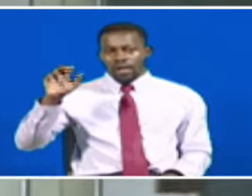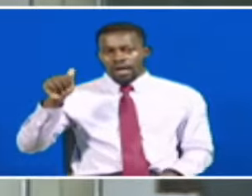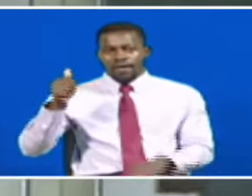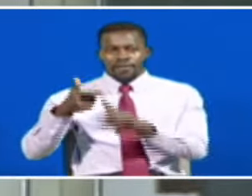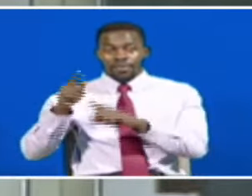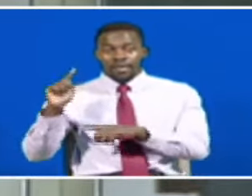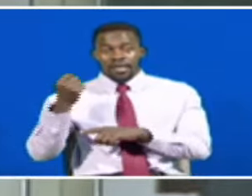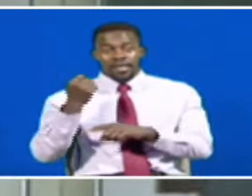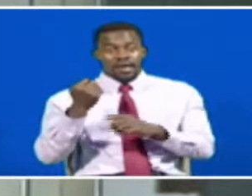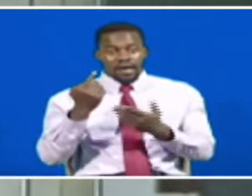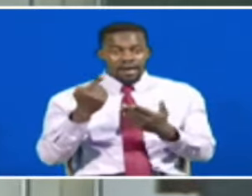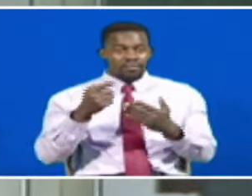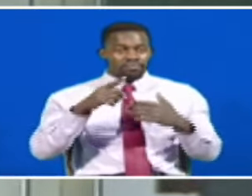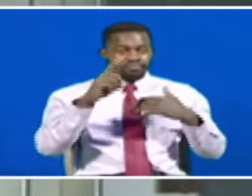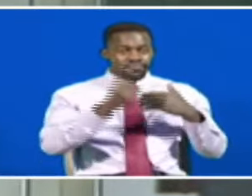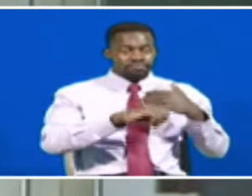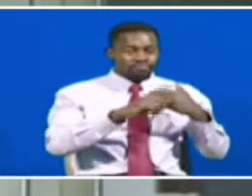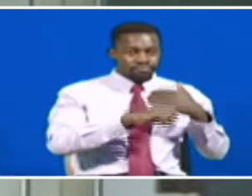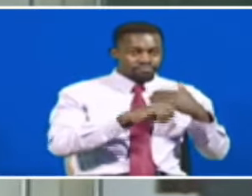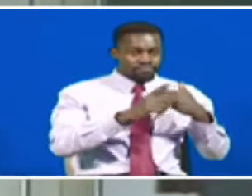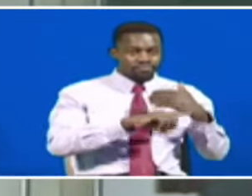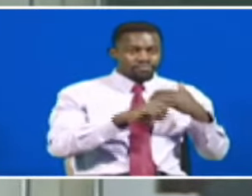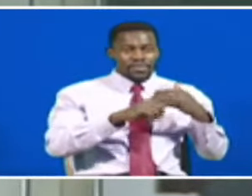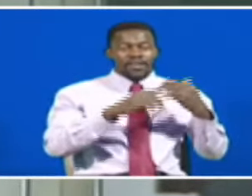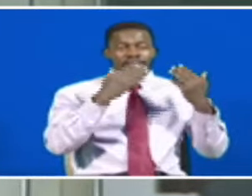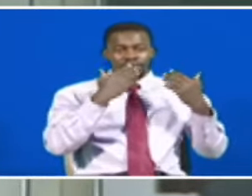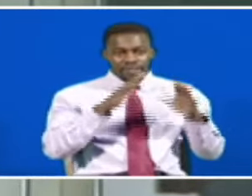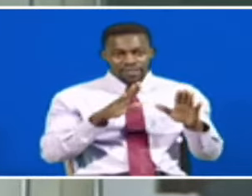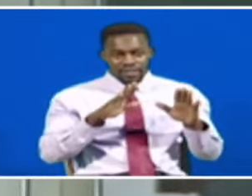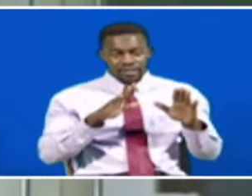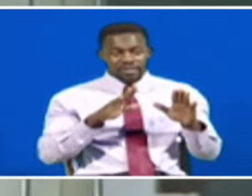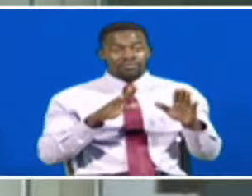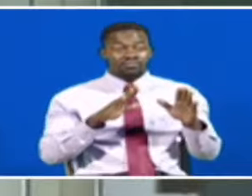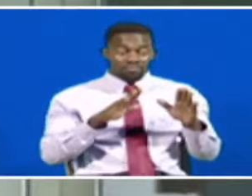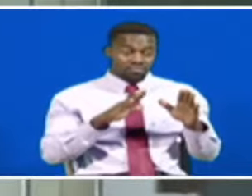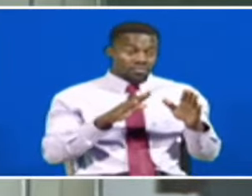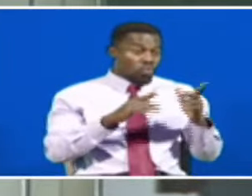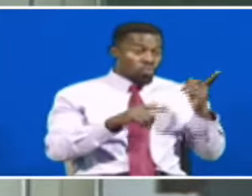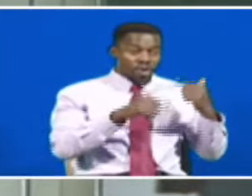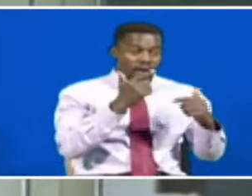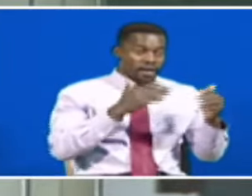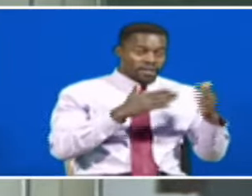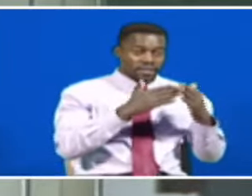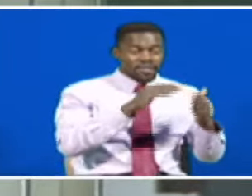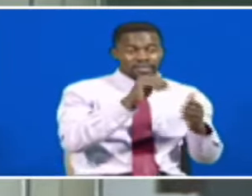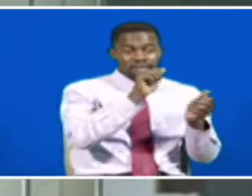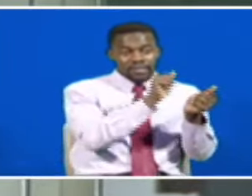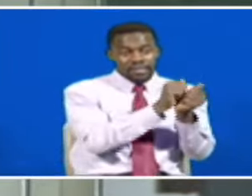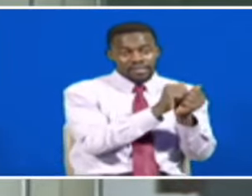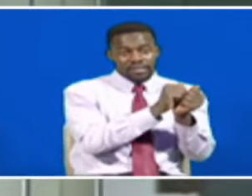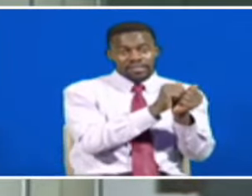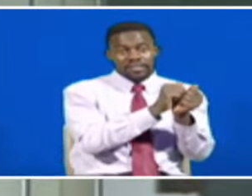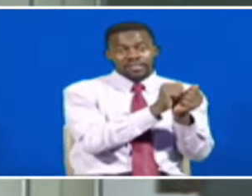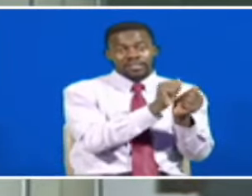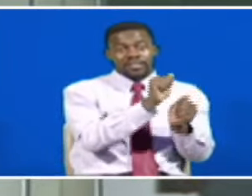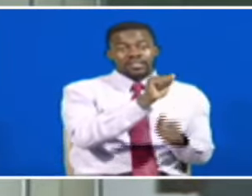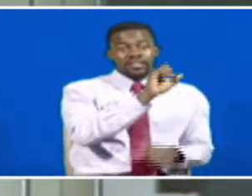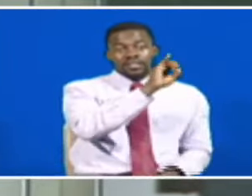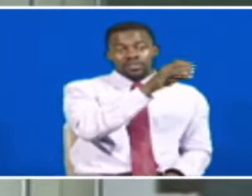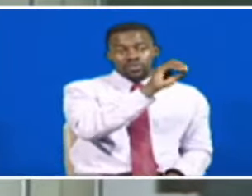the Safaricom Chapa Dimba Central region. Barcelona thrashed St. Joseph 5-0, while Lissa defeated